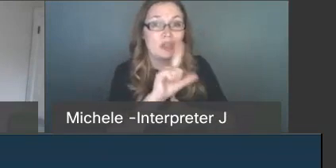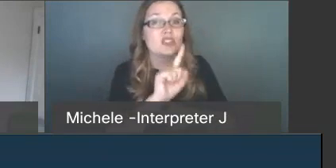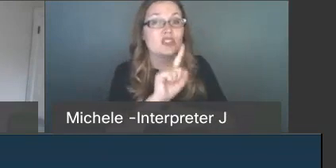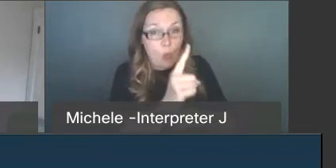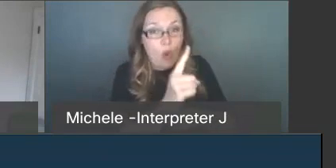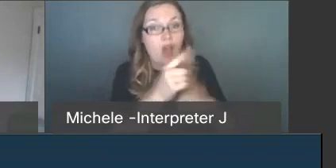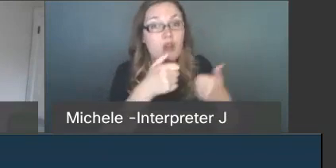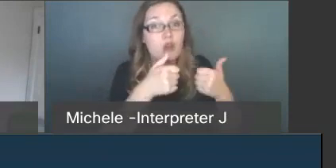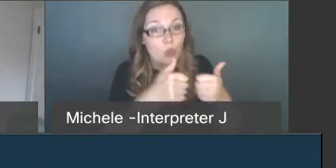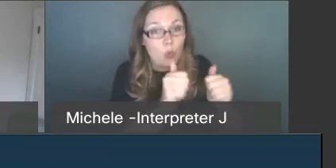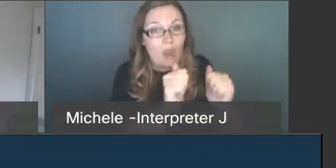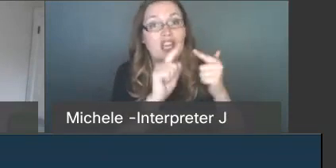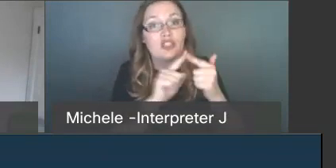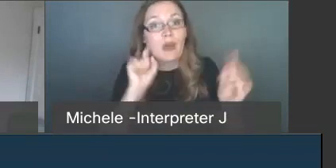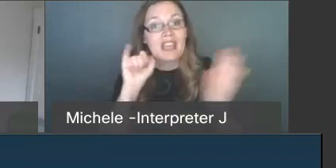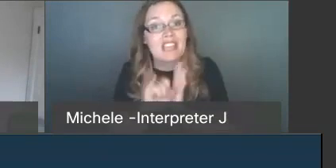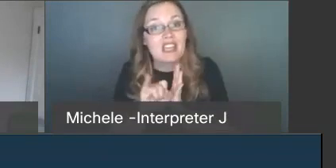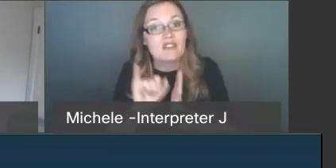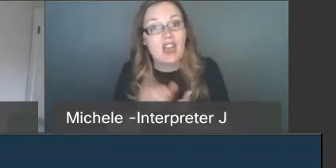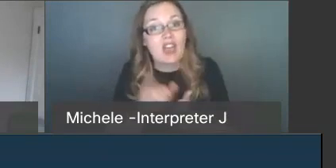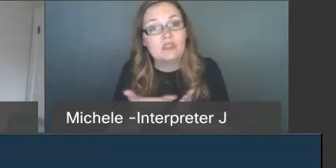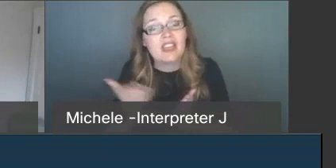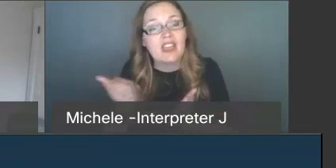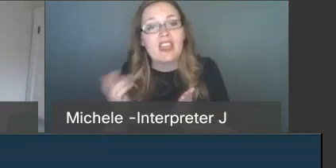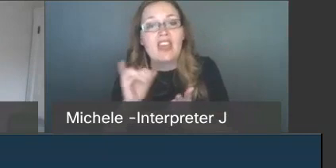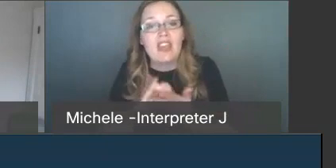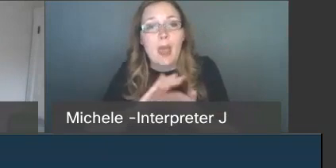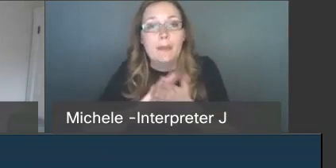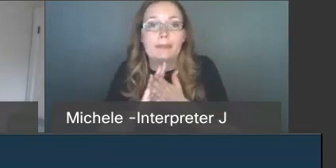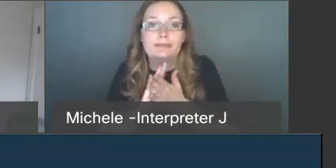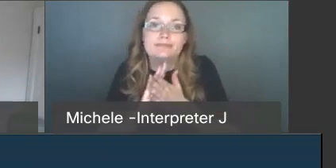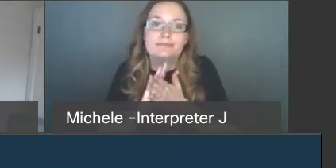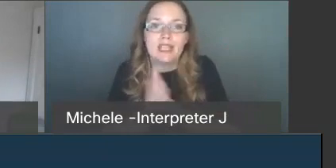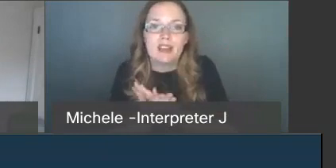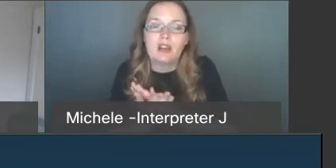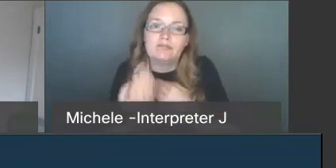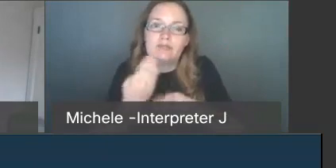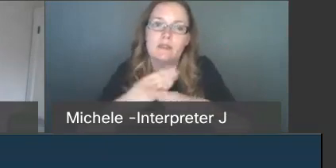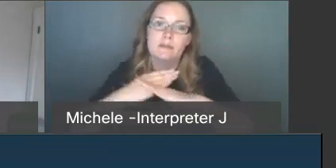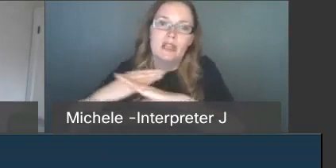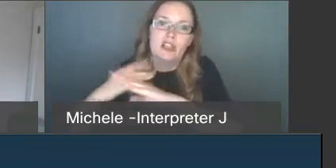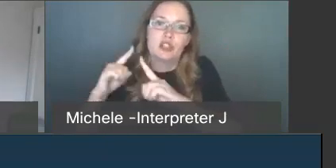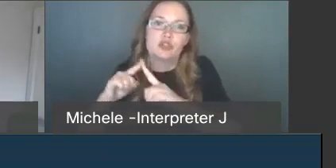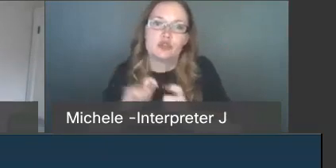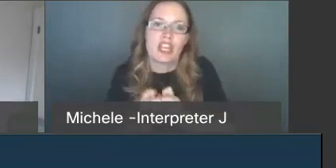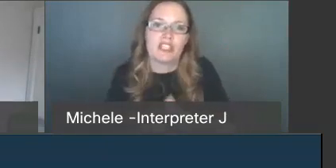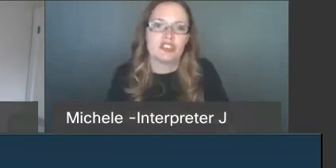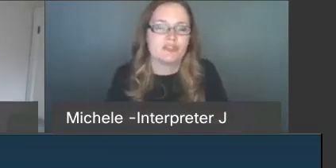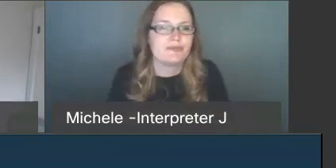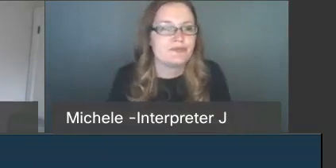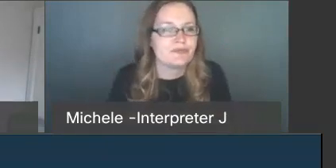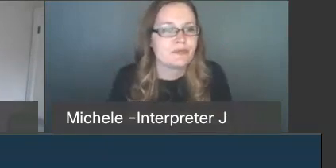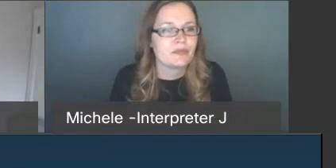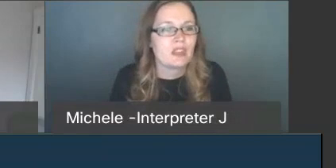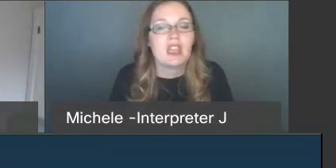help you identify those things that might act as facilitators or barriers to change. The second